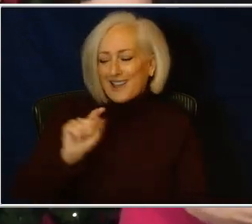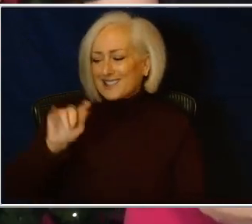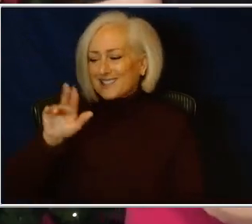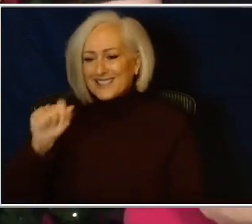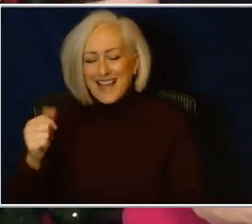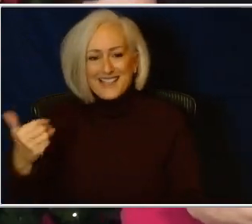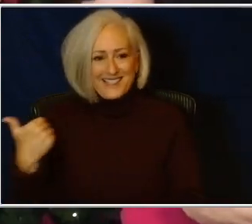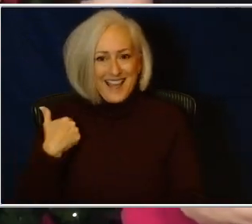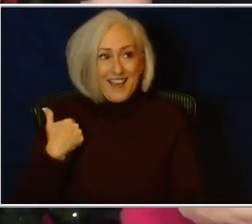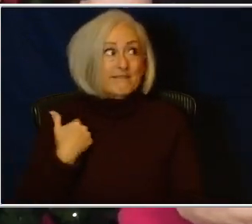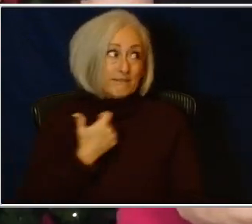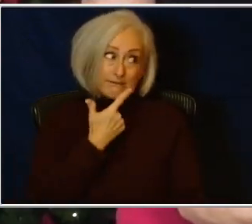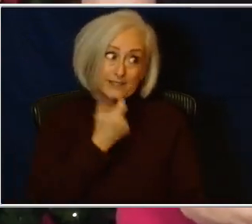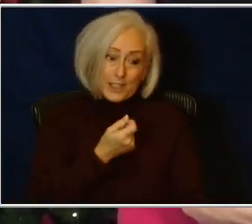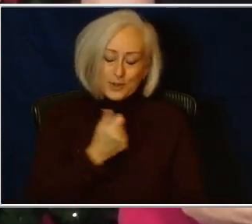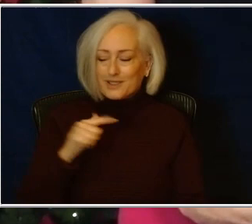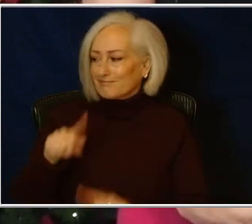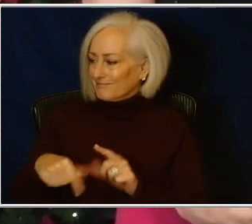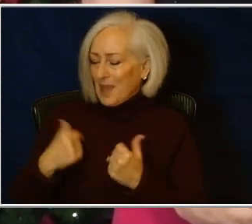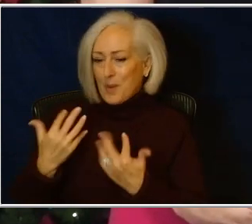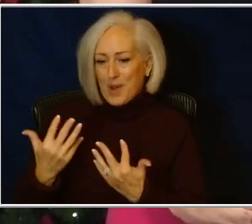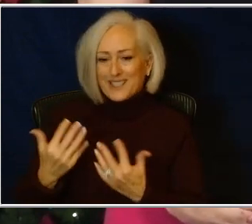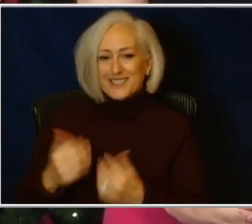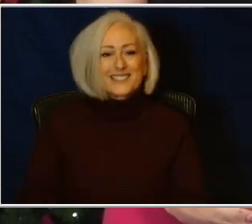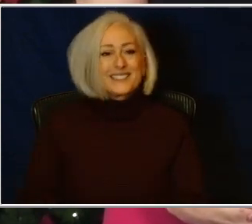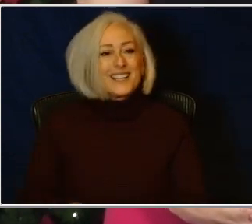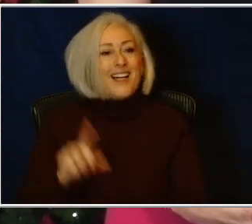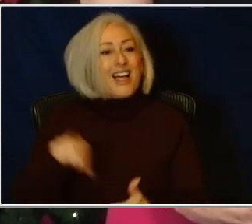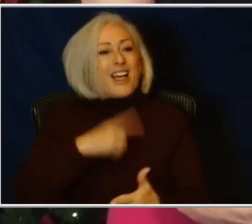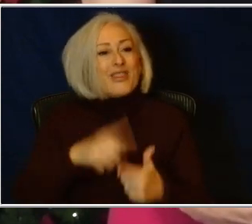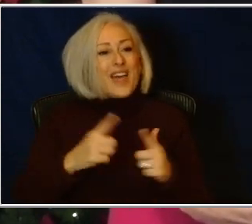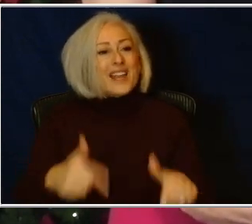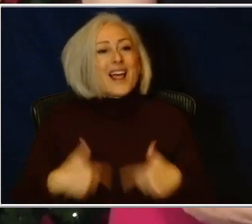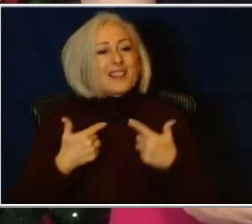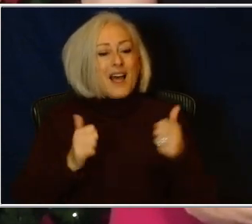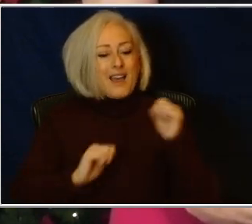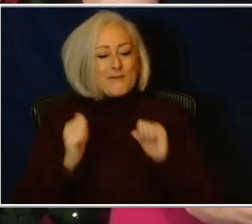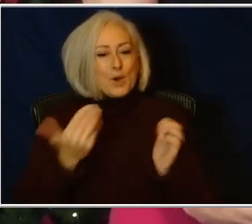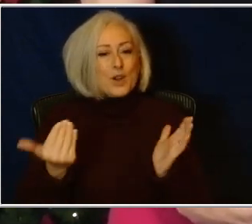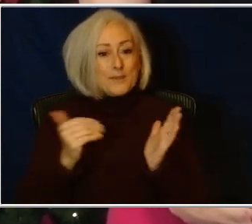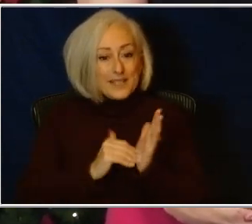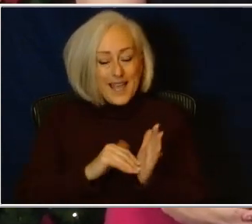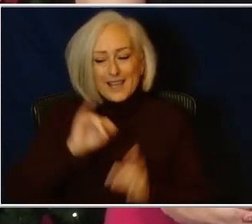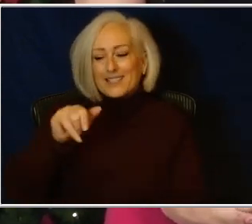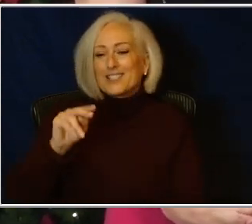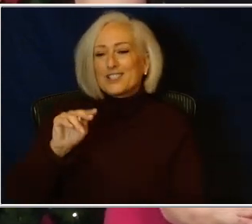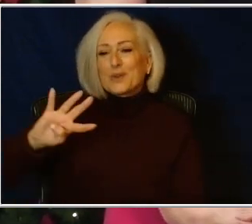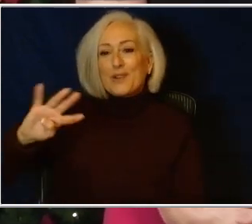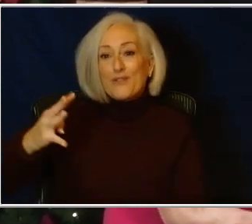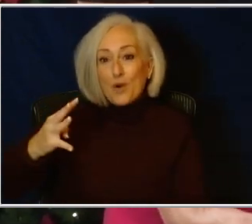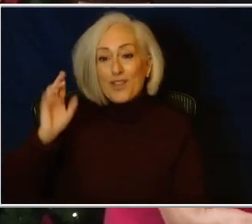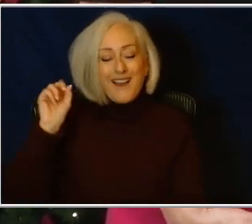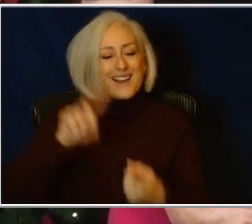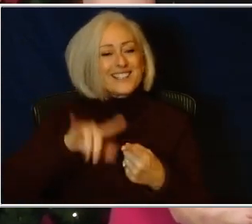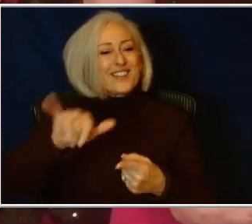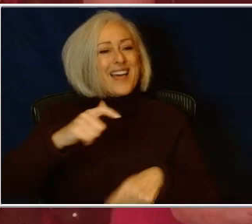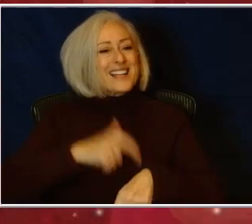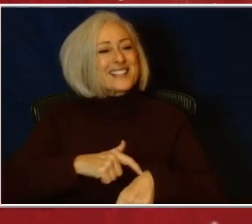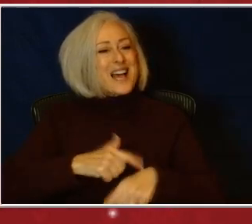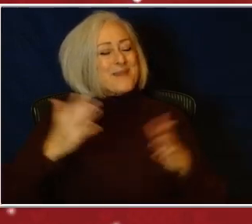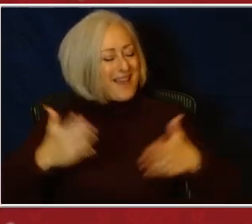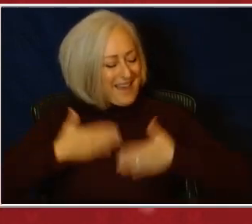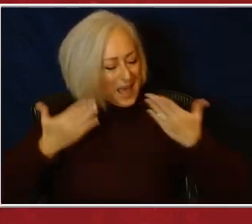wait. And then we return with live programming on Wednesday, January 4th. Until then, happy holidays.